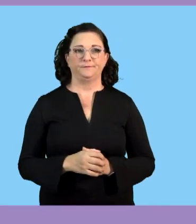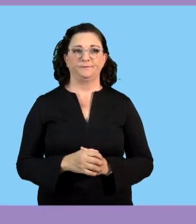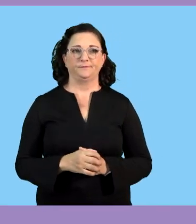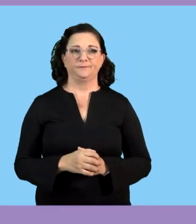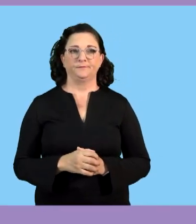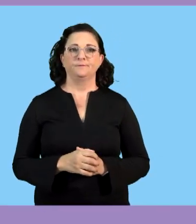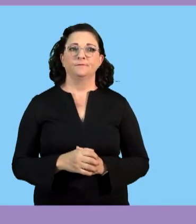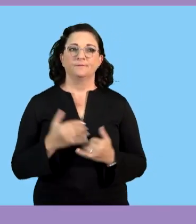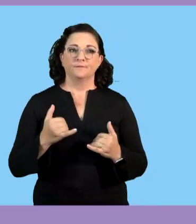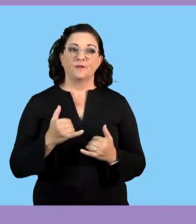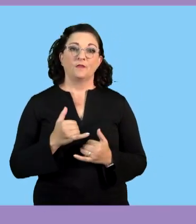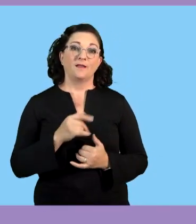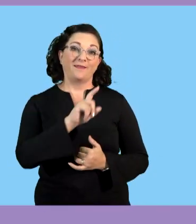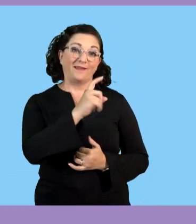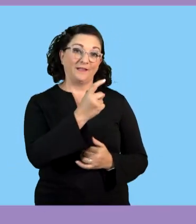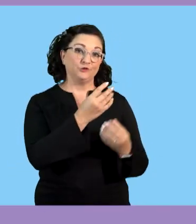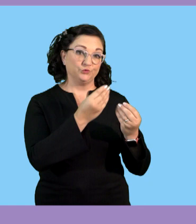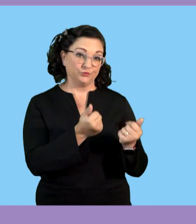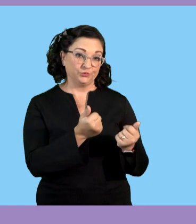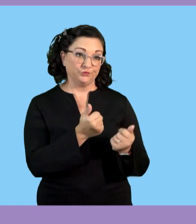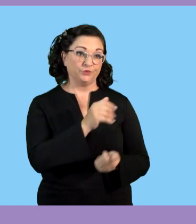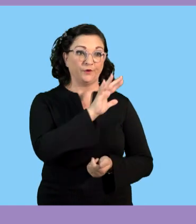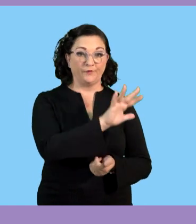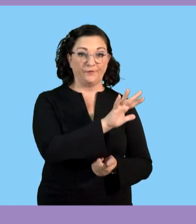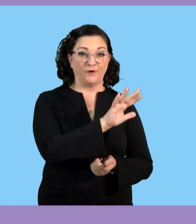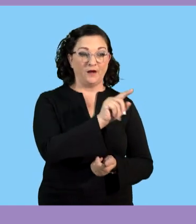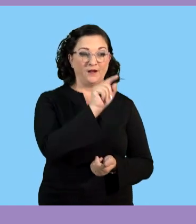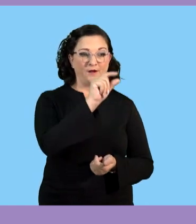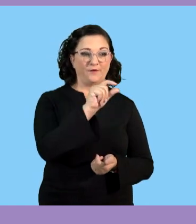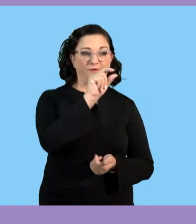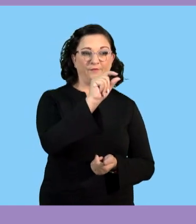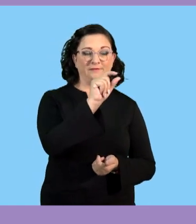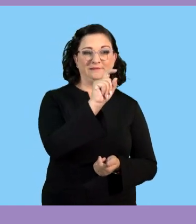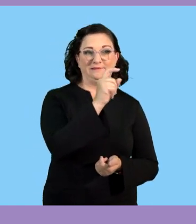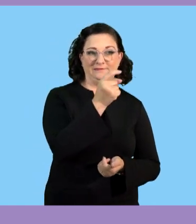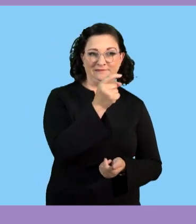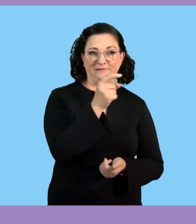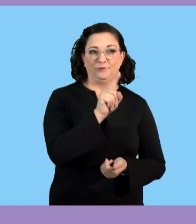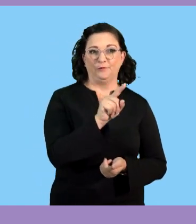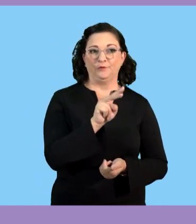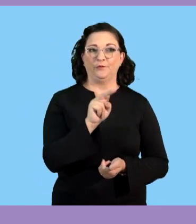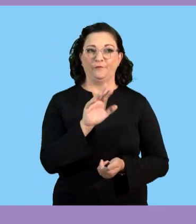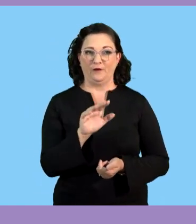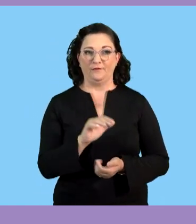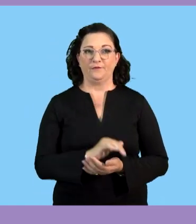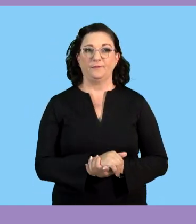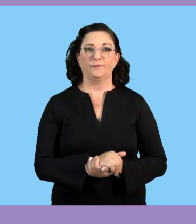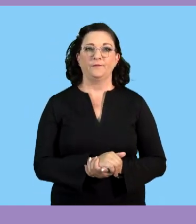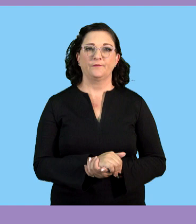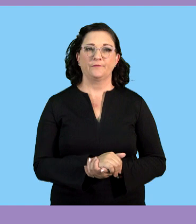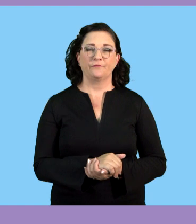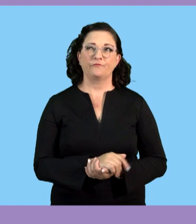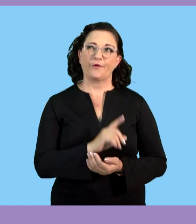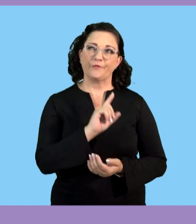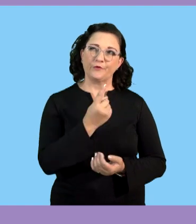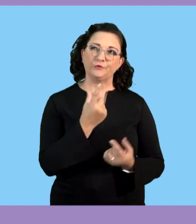going to solve for x there, and we have 5 exponent x is equals to 125. Now the first thing we need to do is